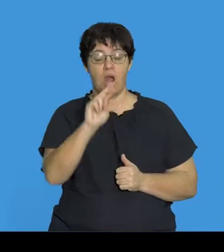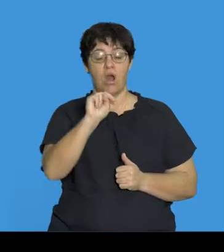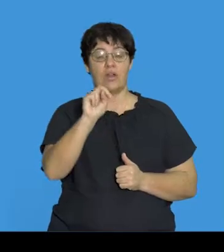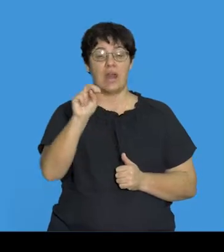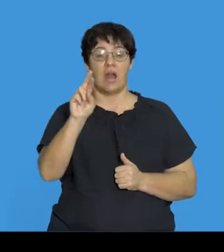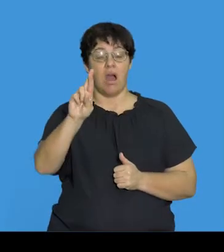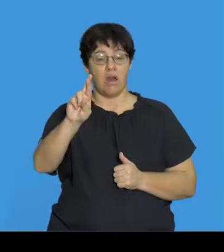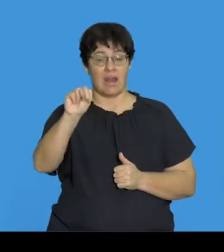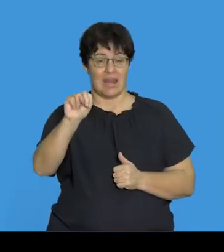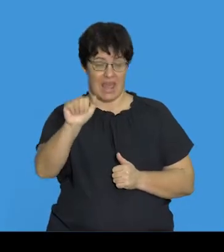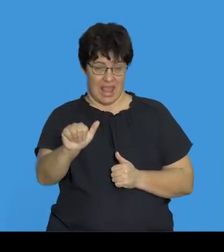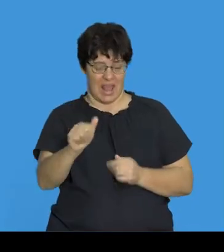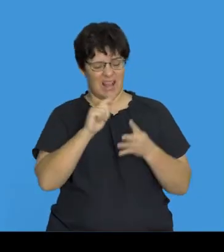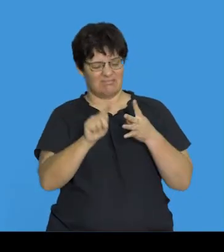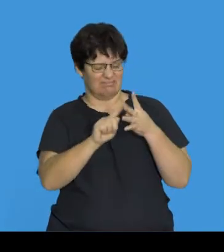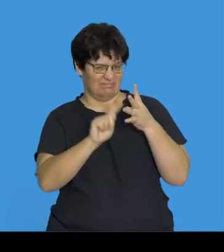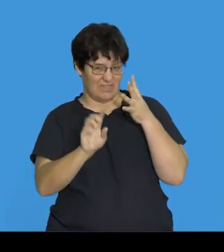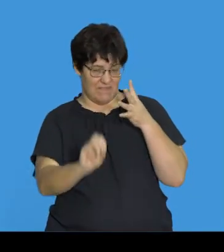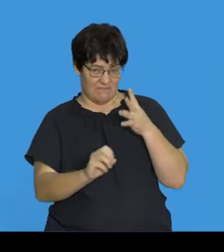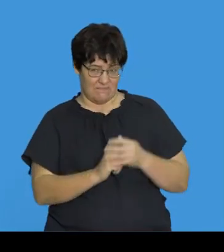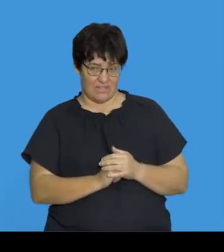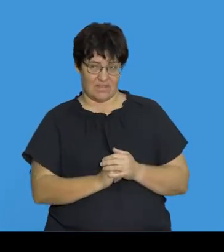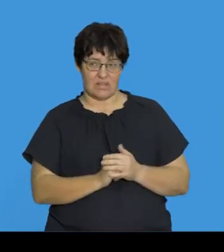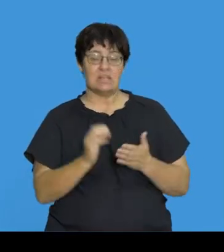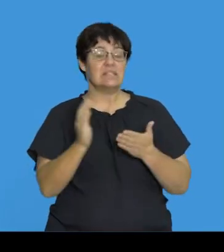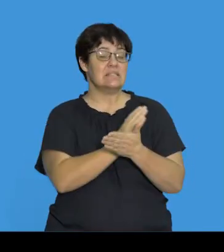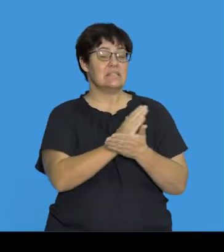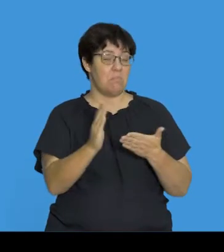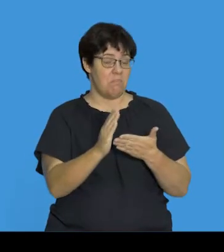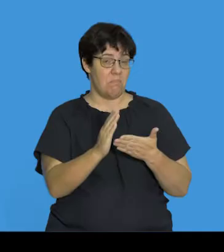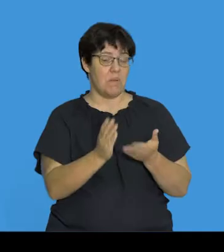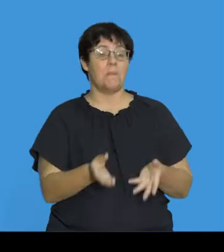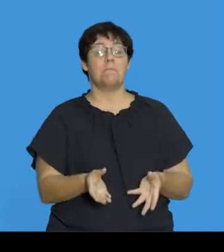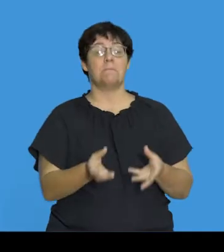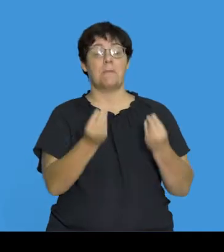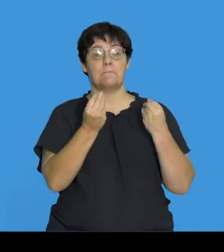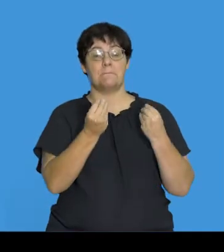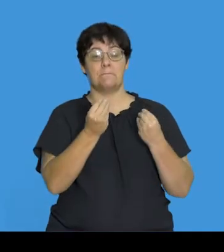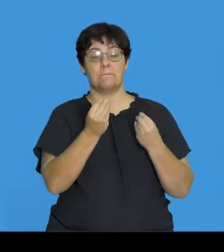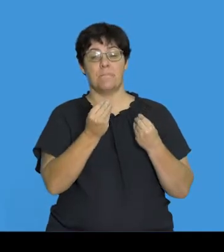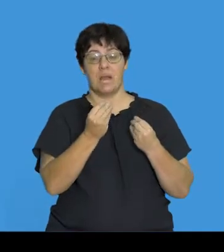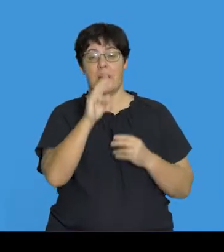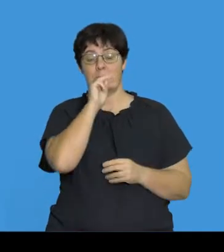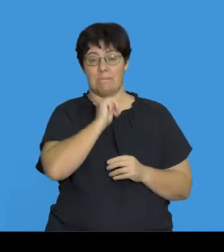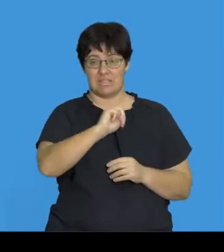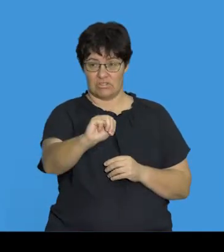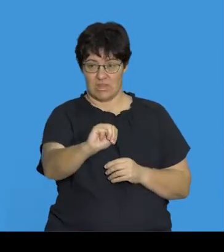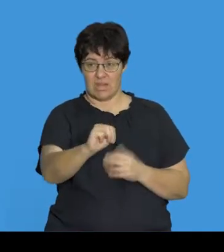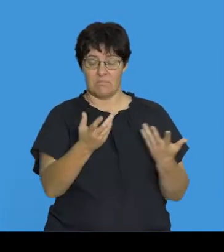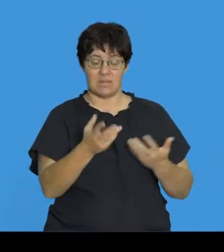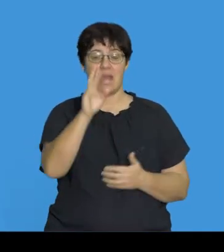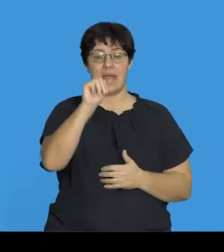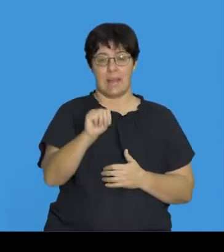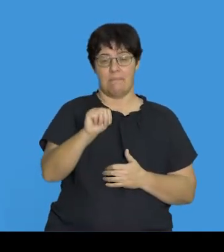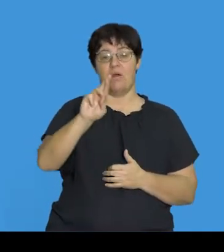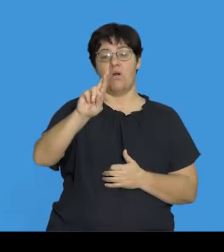and we're going to look at different types of RNA. And so some of the types that would come across would be messenger RNA, which is sometimes referred